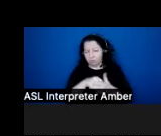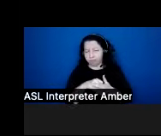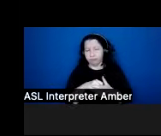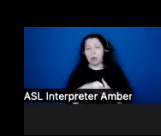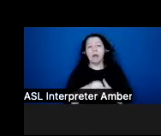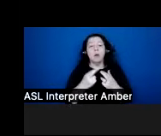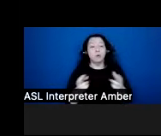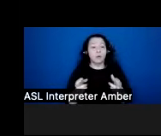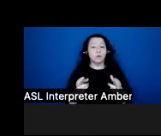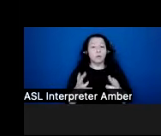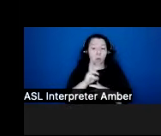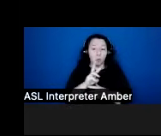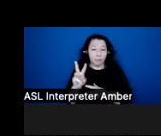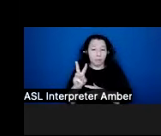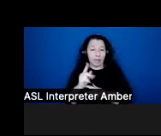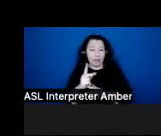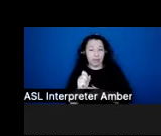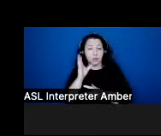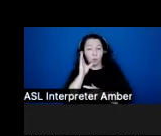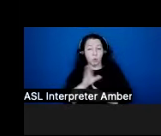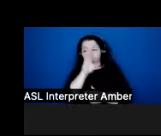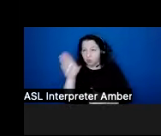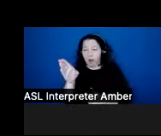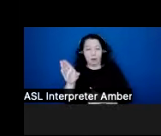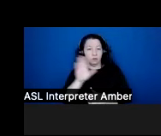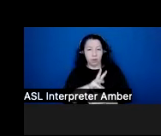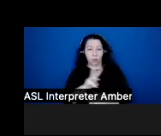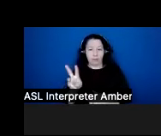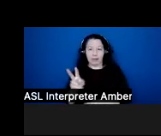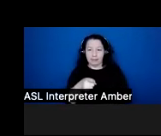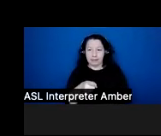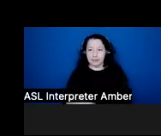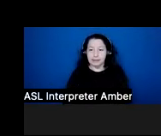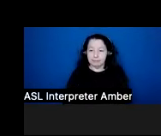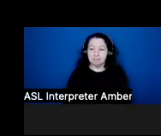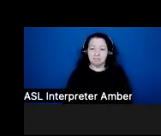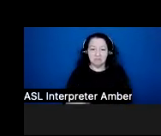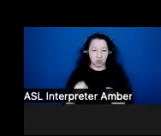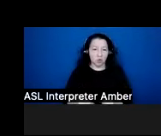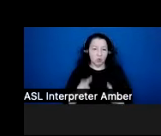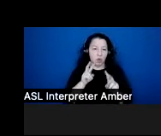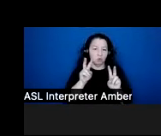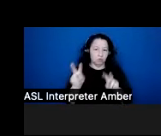the website links will go directly to the sites. So you guys can take a look at these.